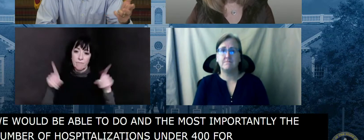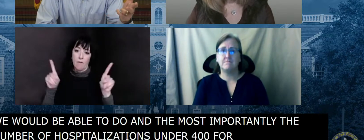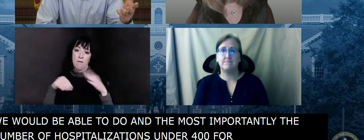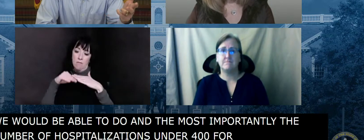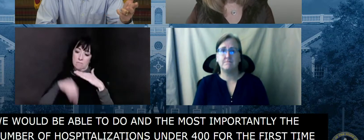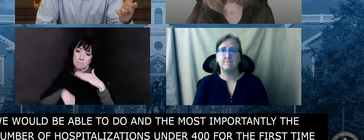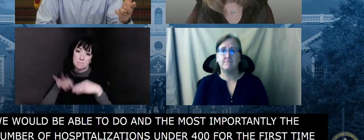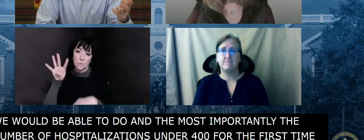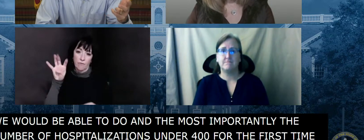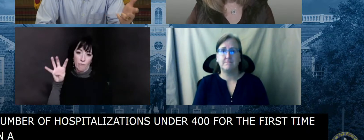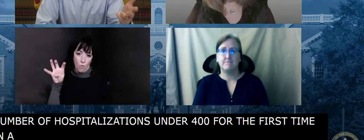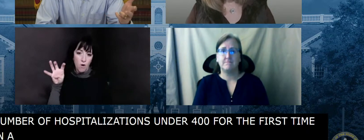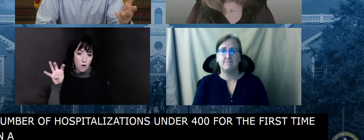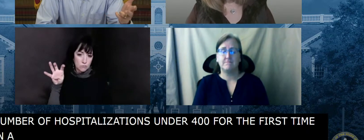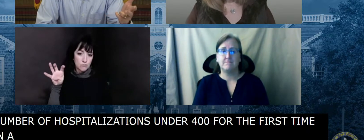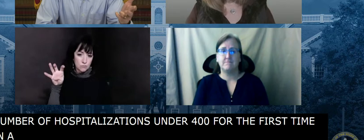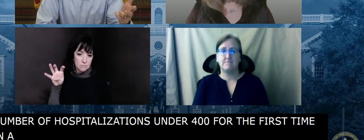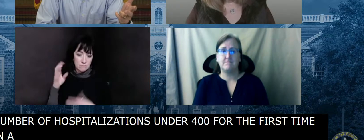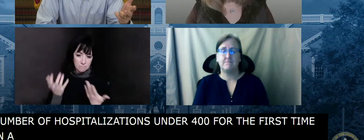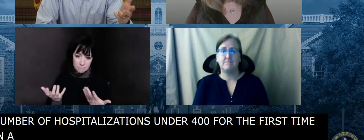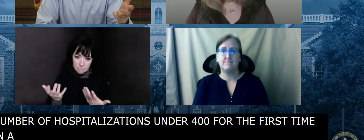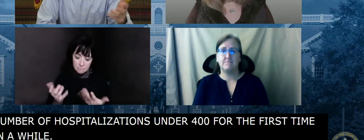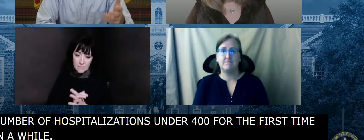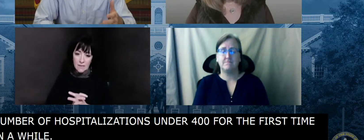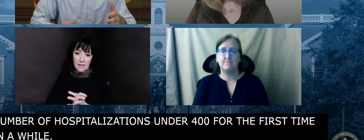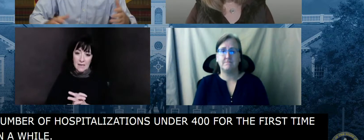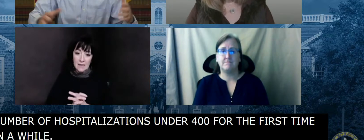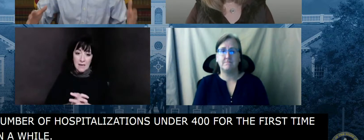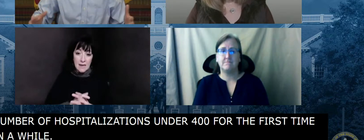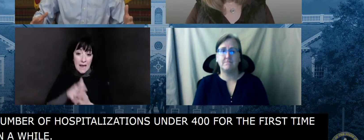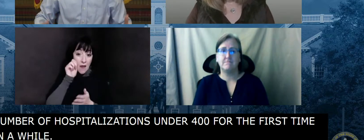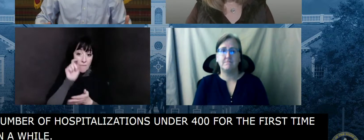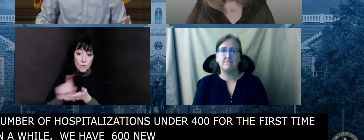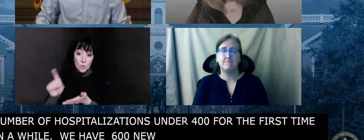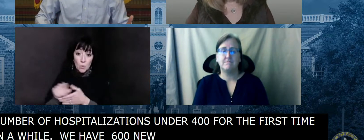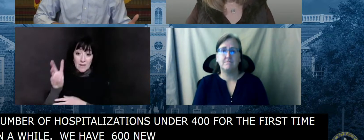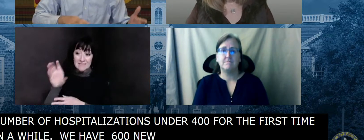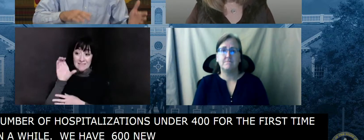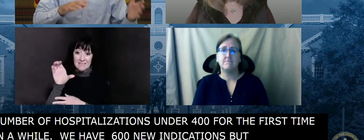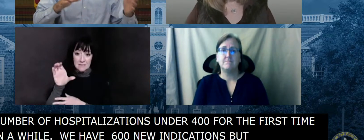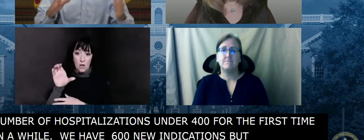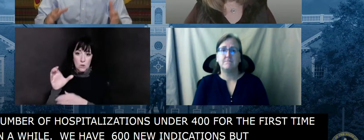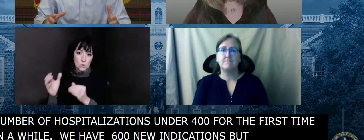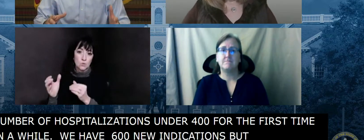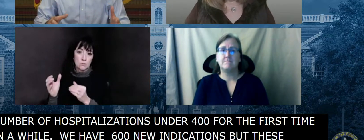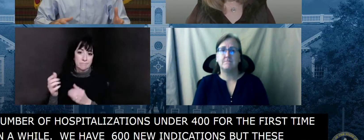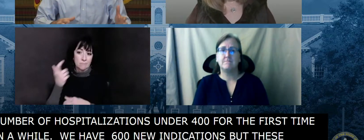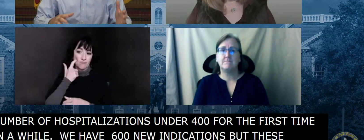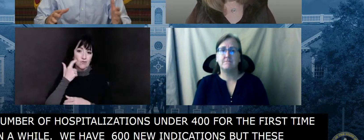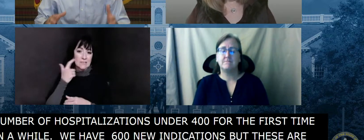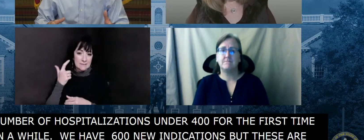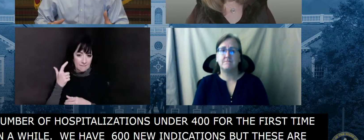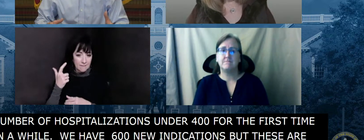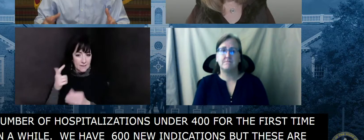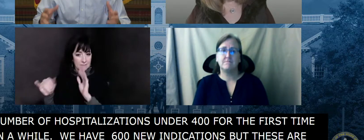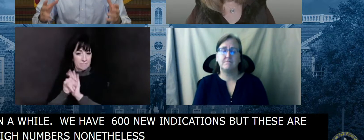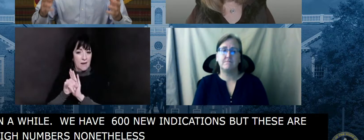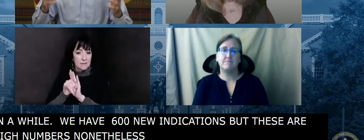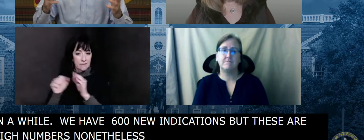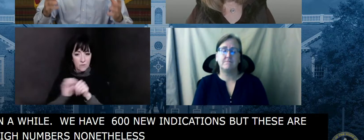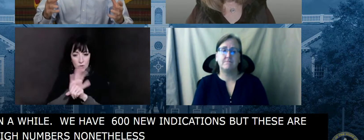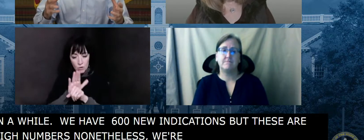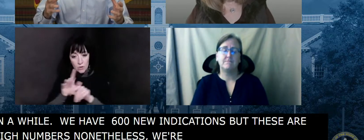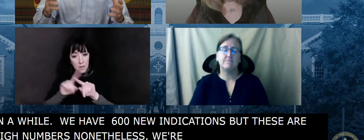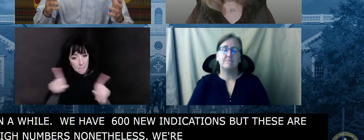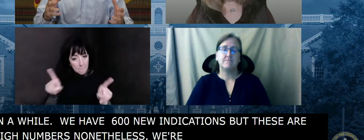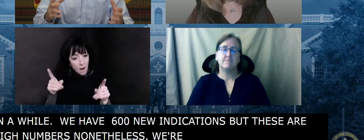while. We have 600 new cases, but these are high numbers nonetheless. We're turning the corner, we're getting better, but